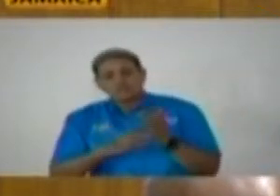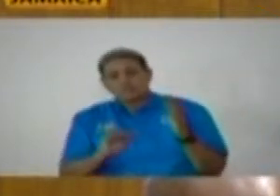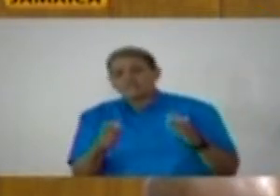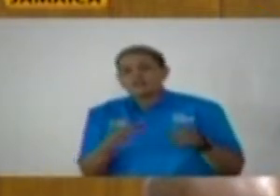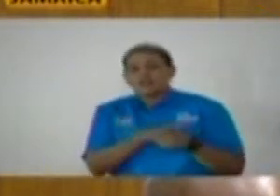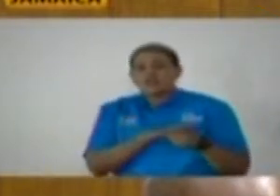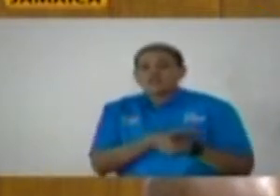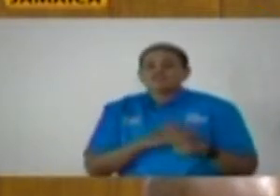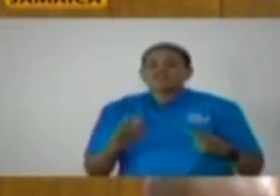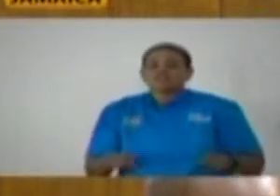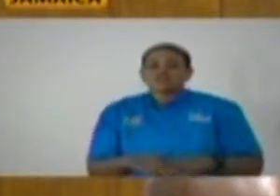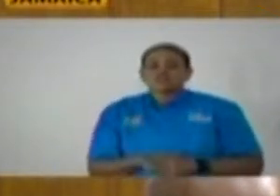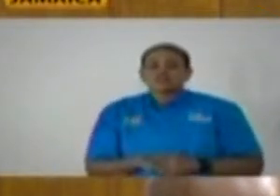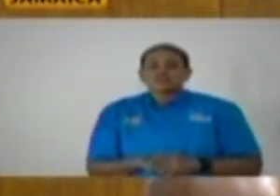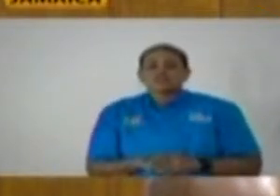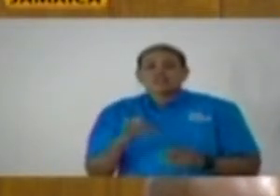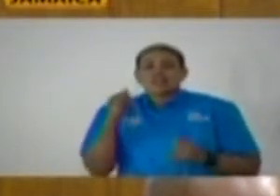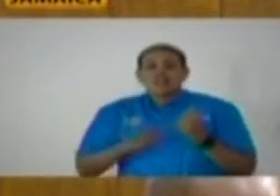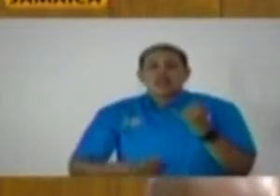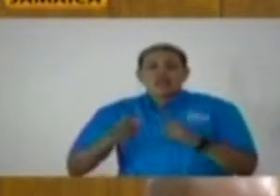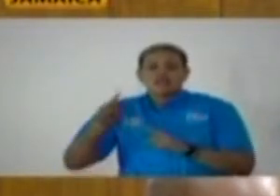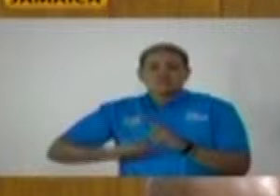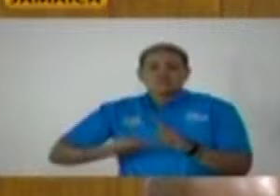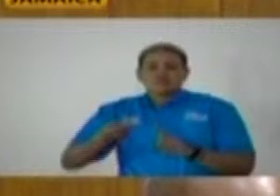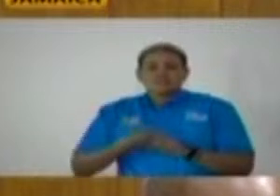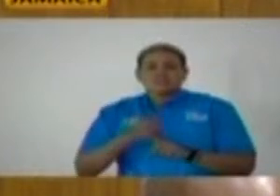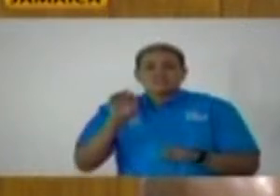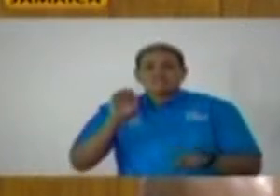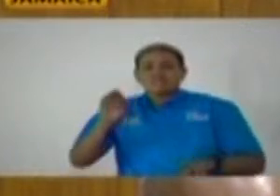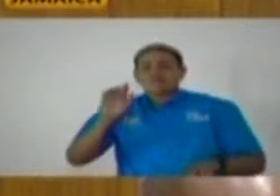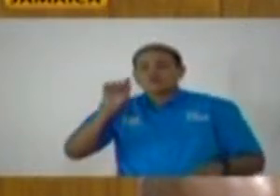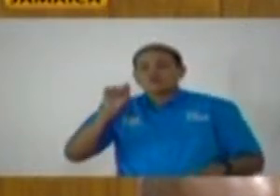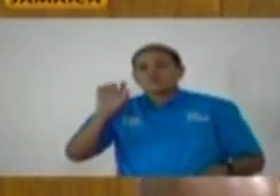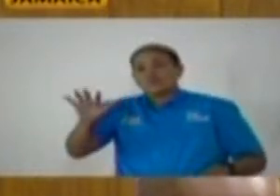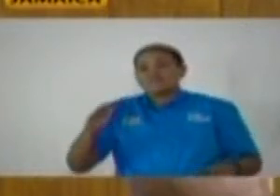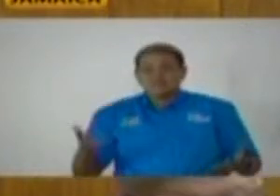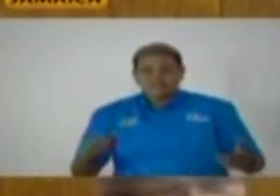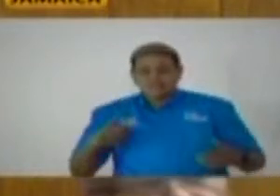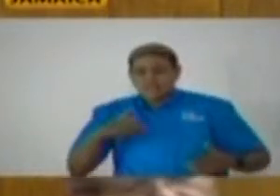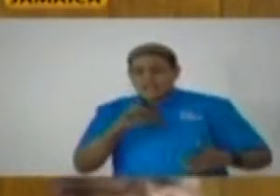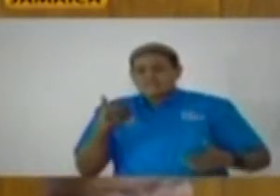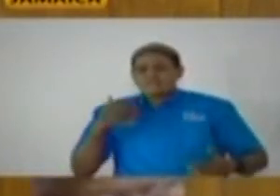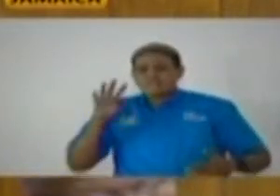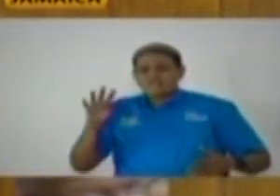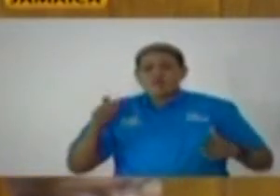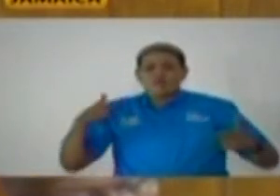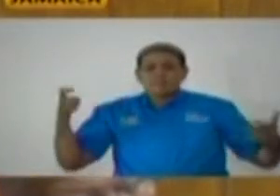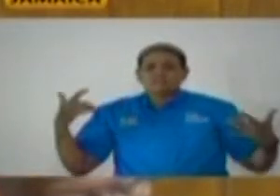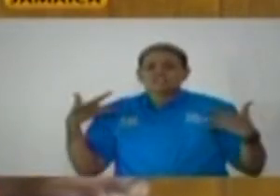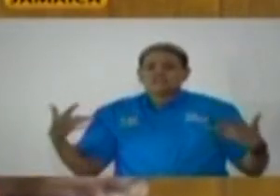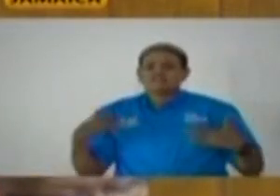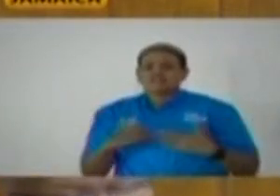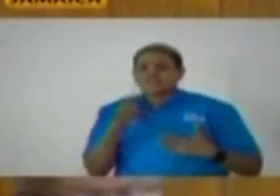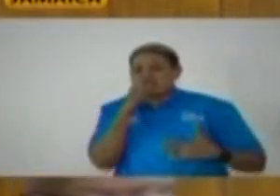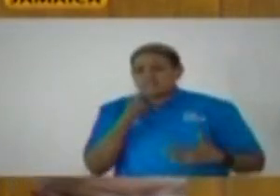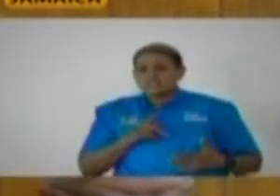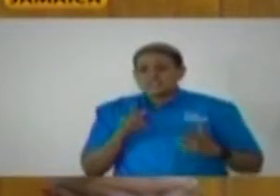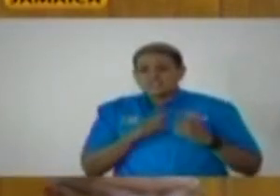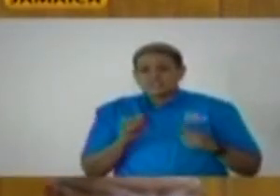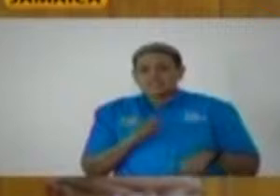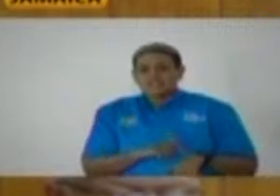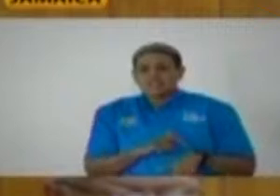areas. Just last month, February 25th, there were 4 major events in Kingston at the same